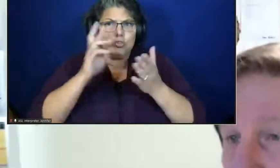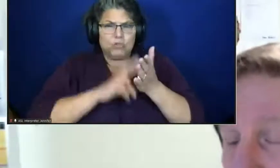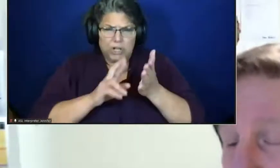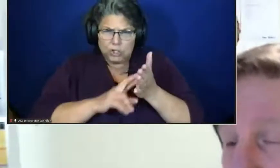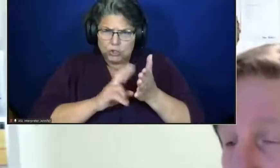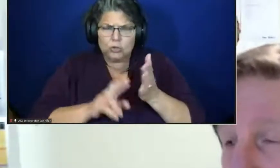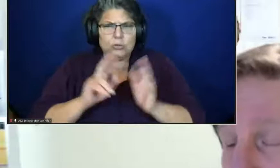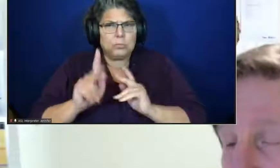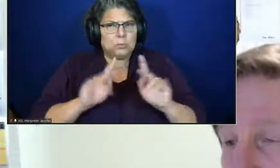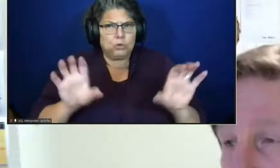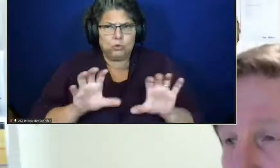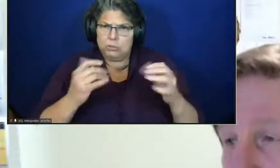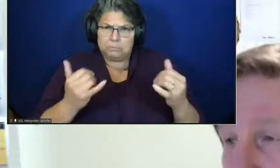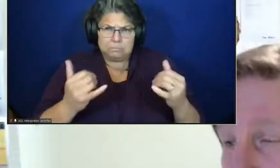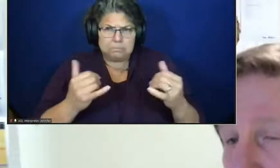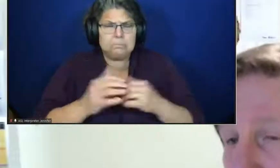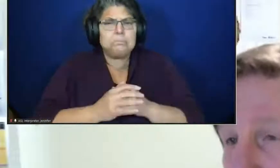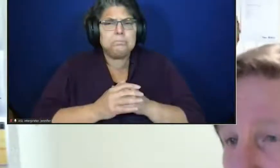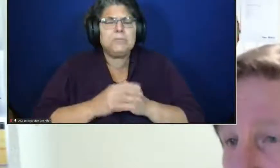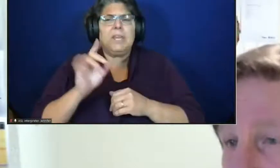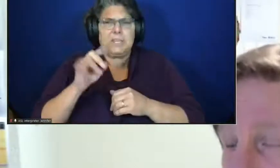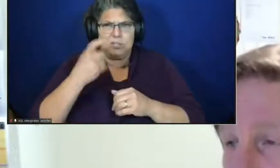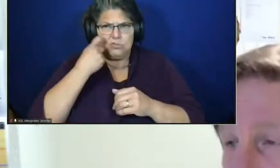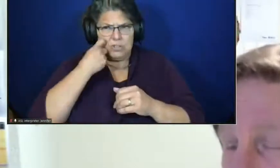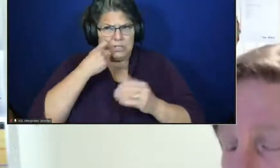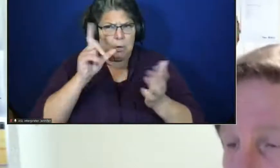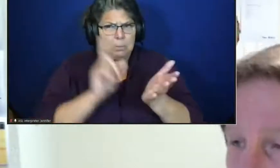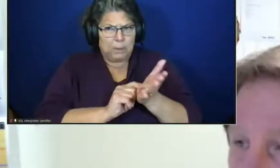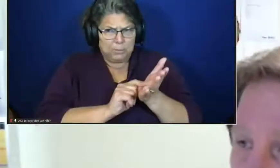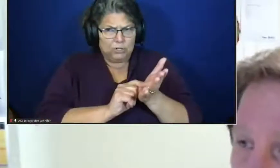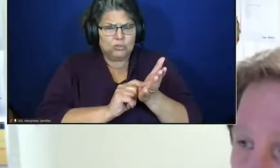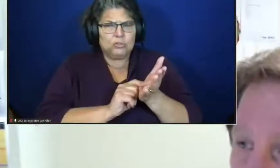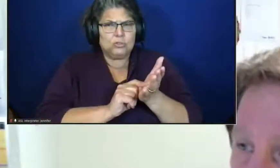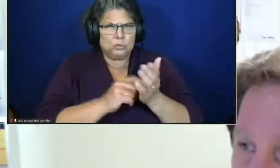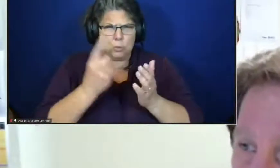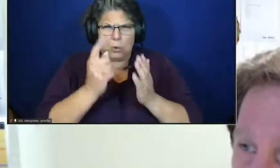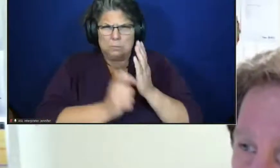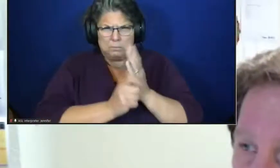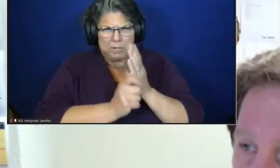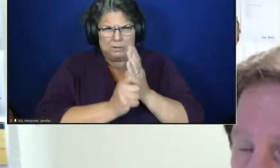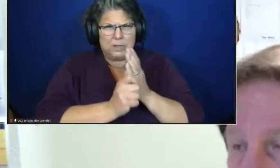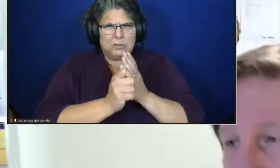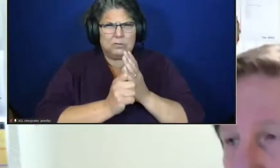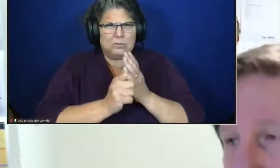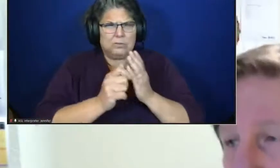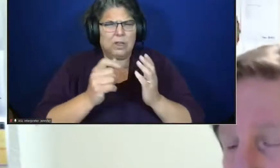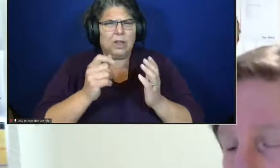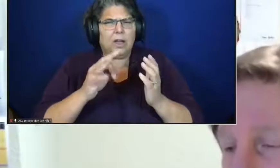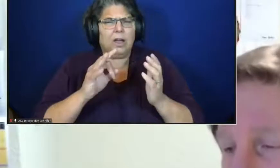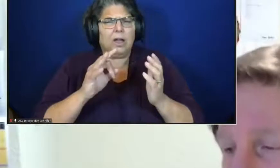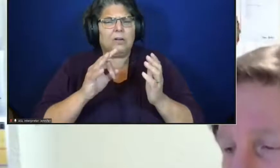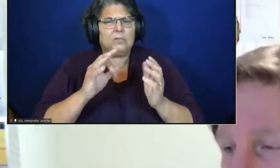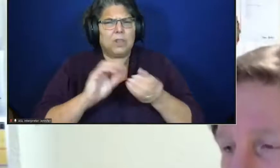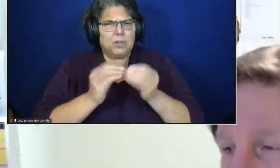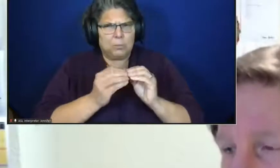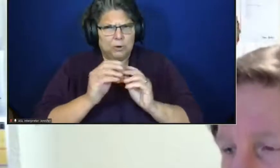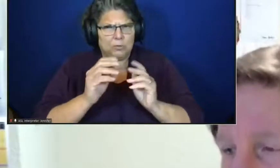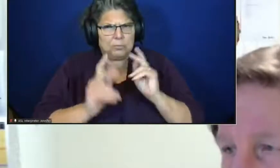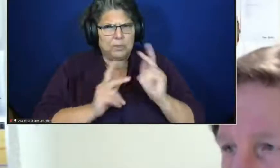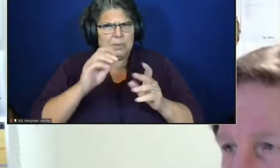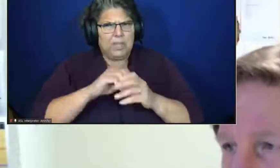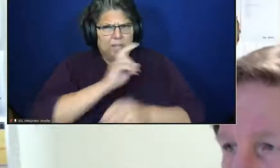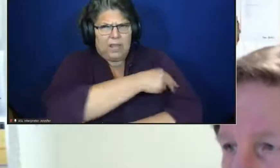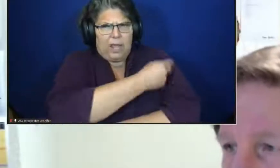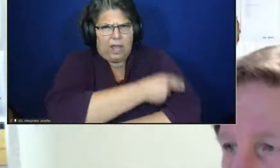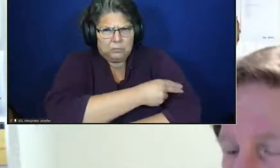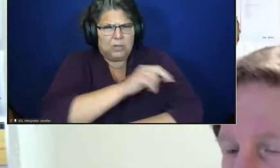on, and they've published it recently. There was a publication of hospitalized patients and other national